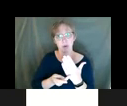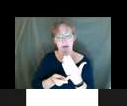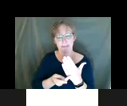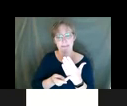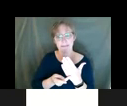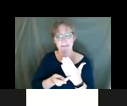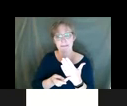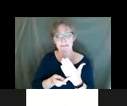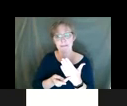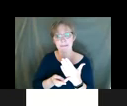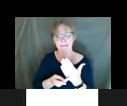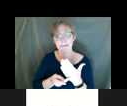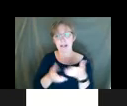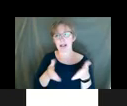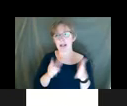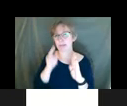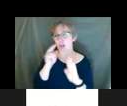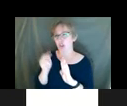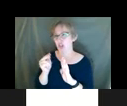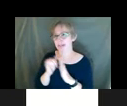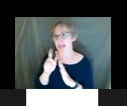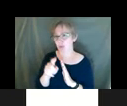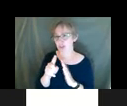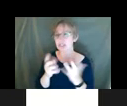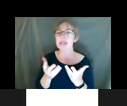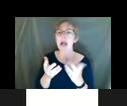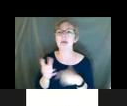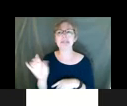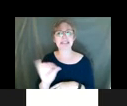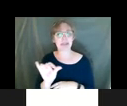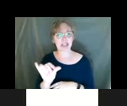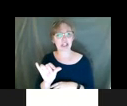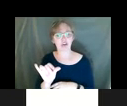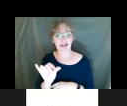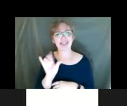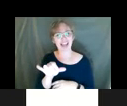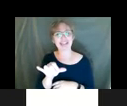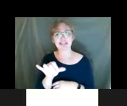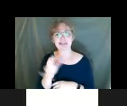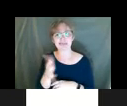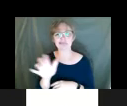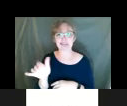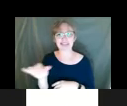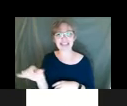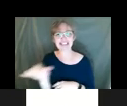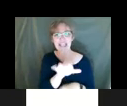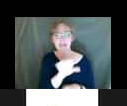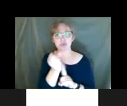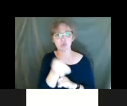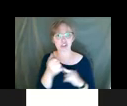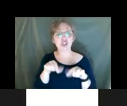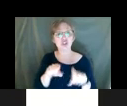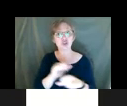I think they took that question up, and let me just say similarly that's the same situation. During COVID,